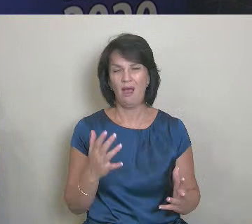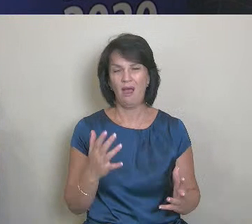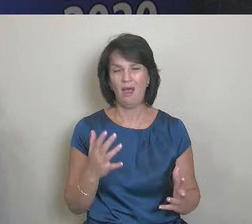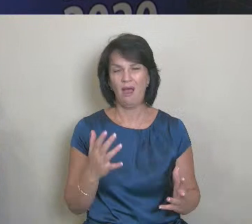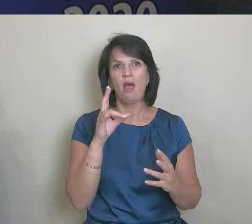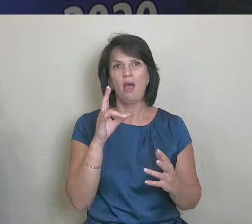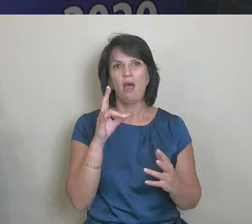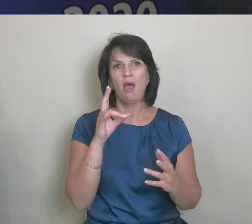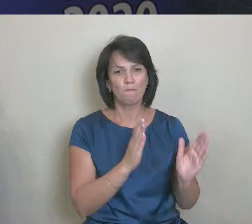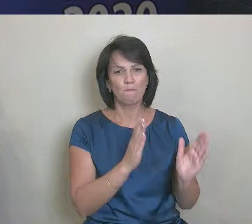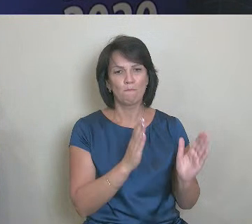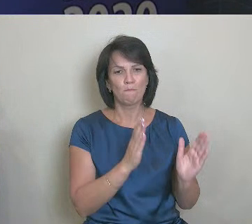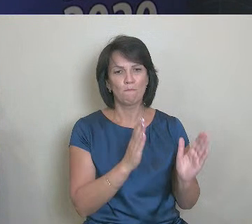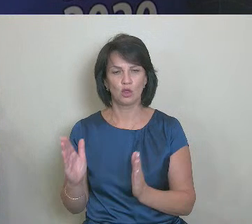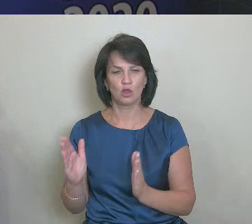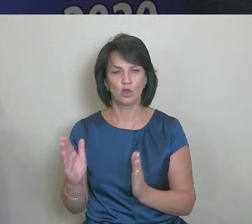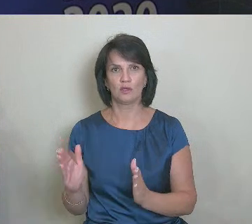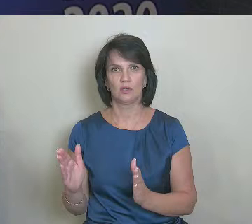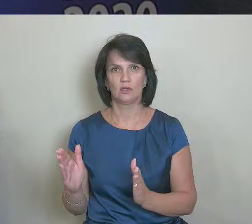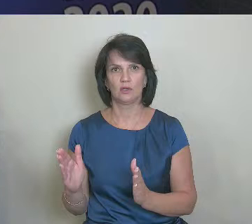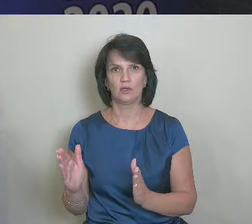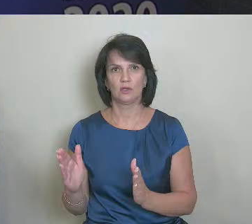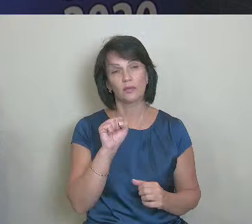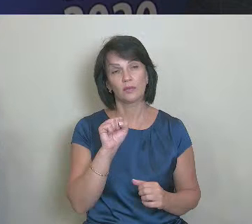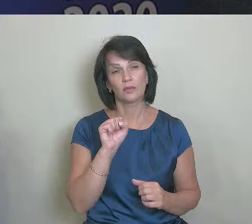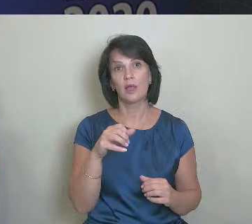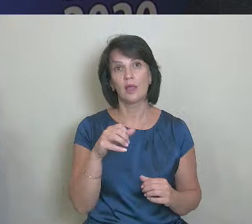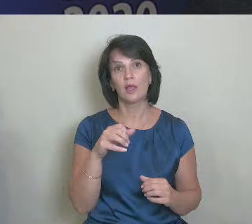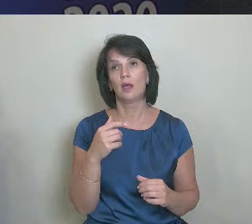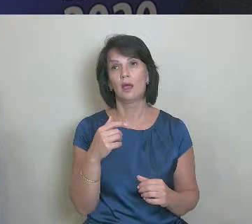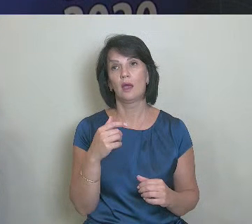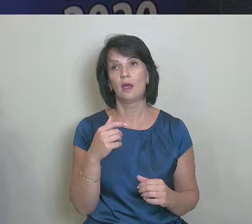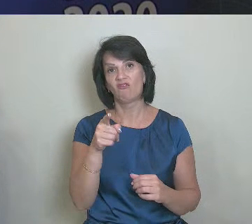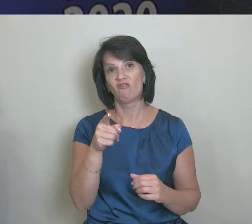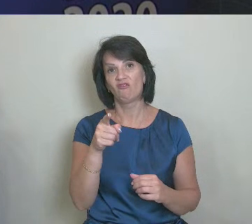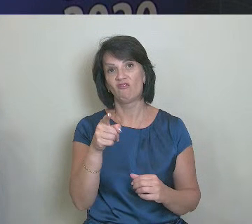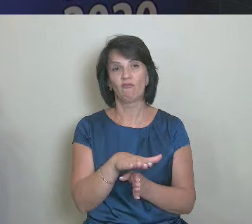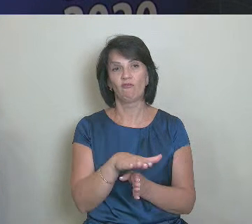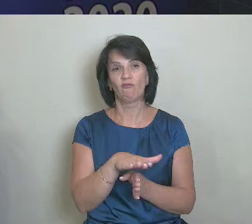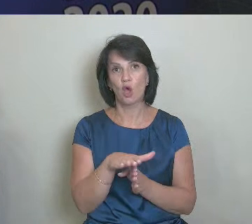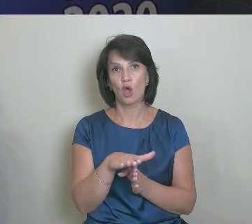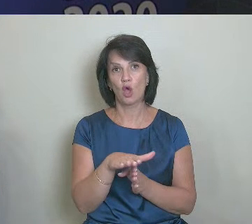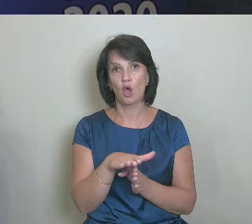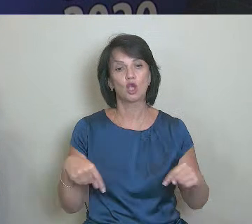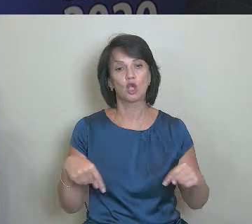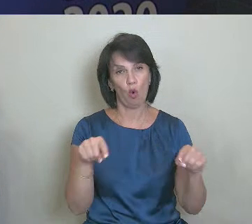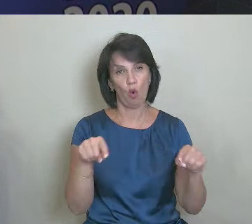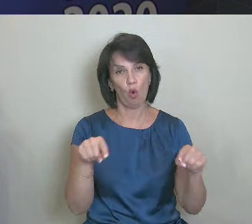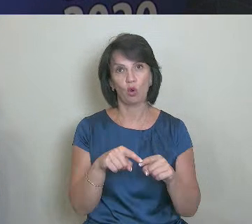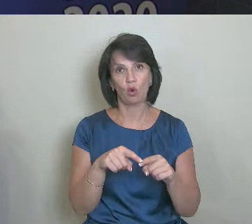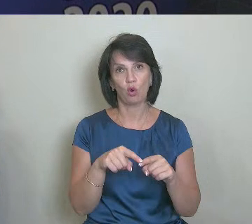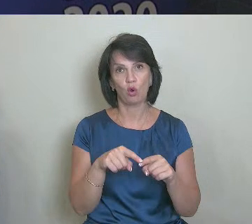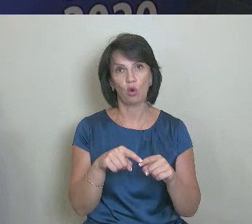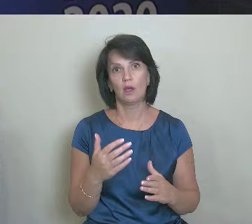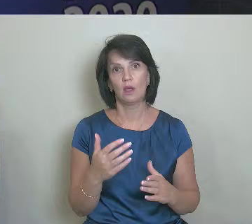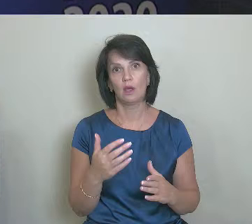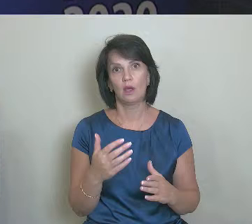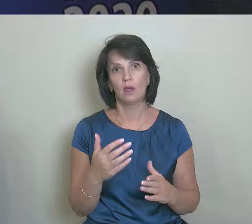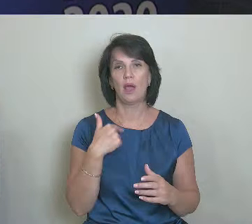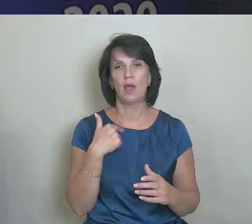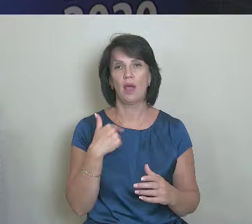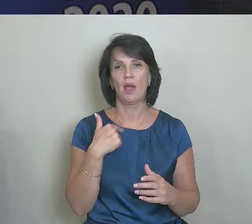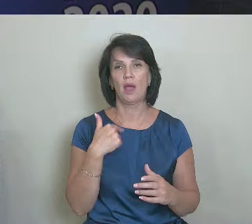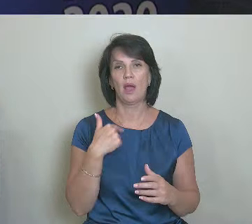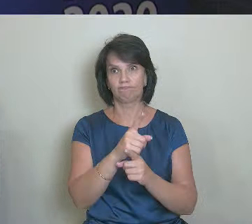cannot exercise their voting rights. So lack of consistency, but not on the part of the CC, because in this case, you act as an